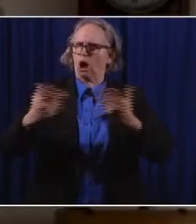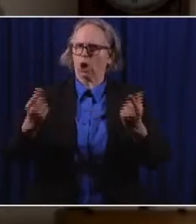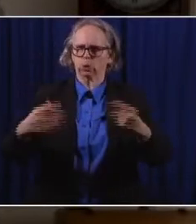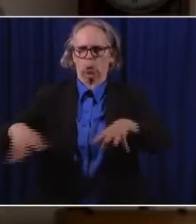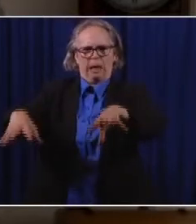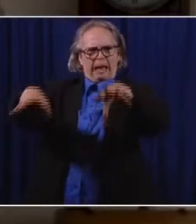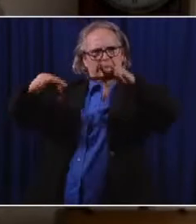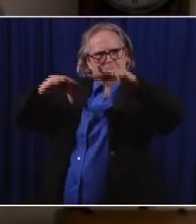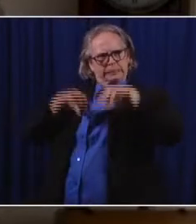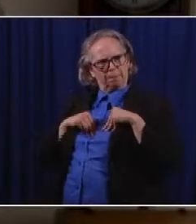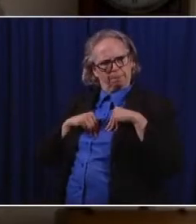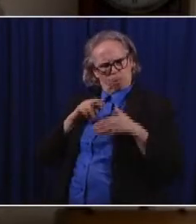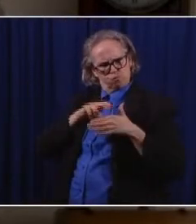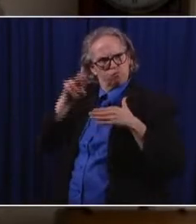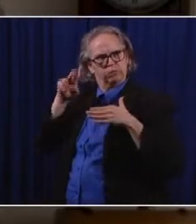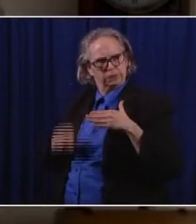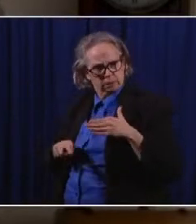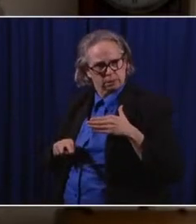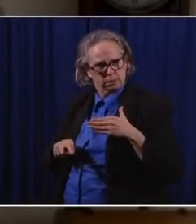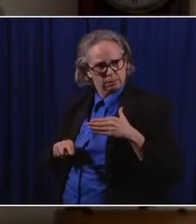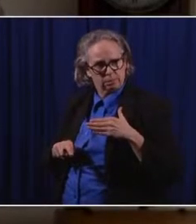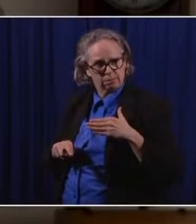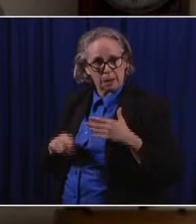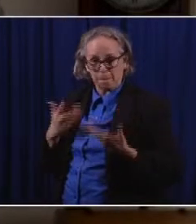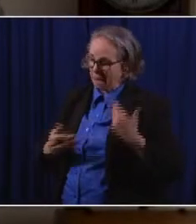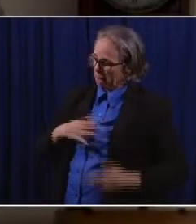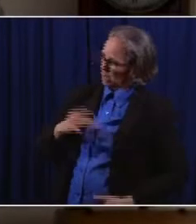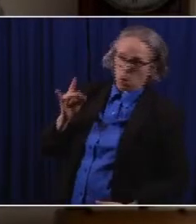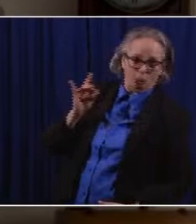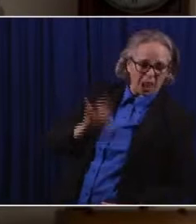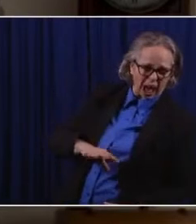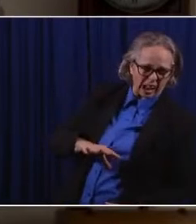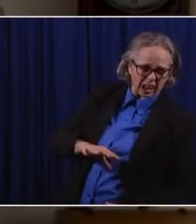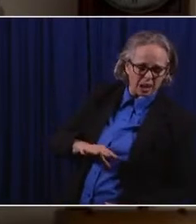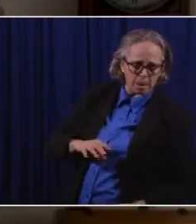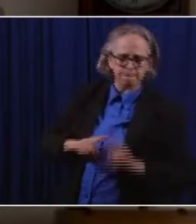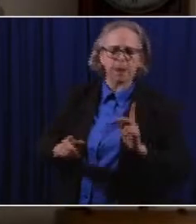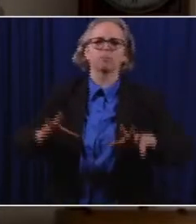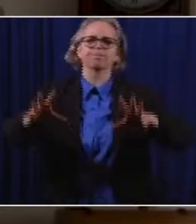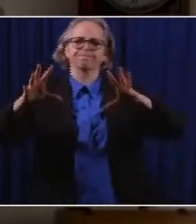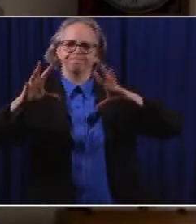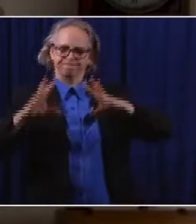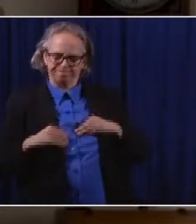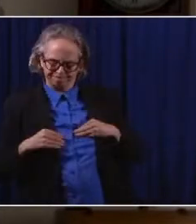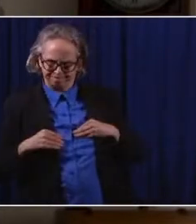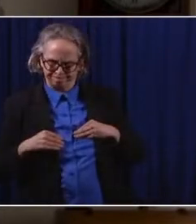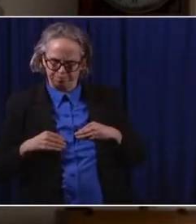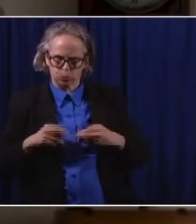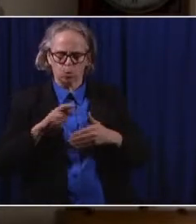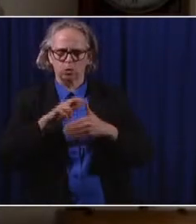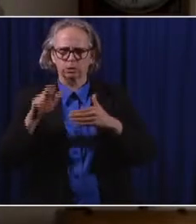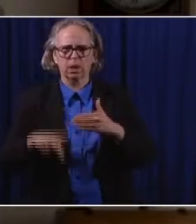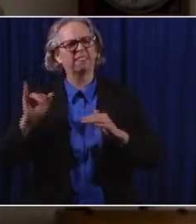people will accept it. Might not like it, but we're Americans. We accept it.